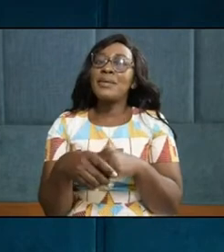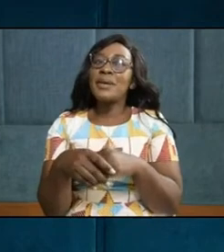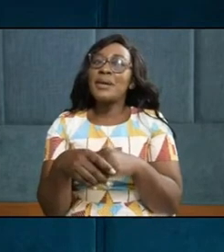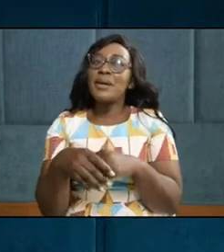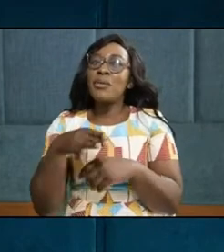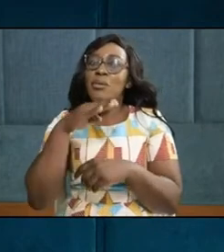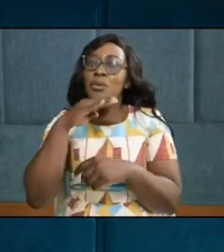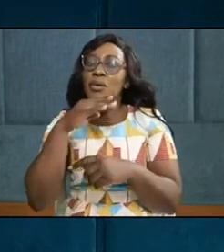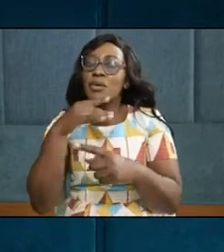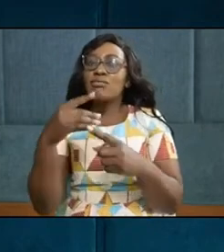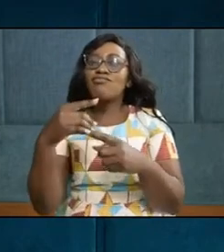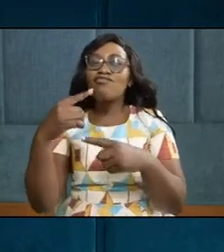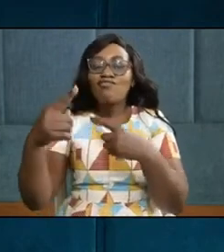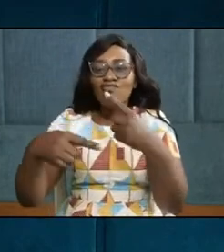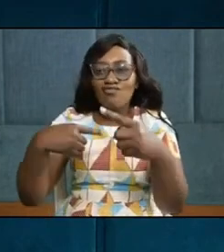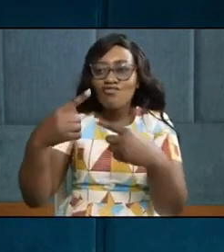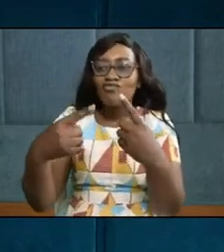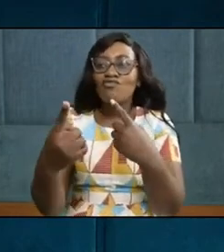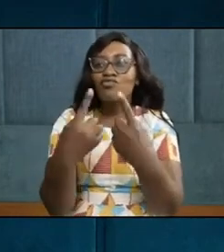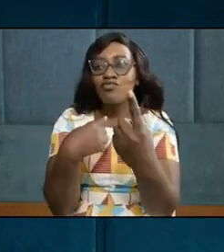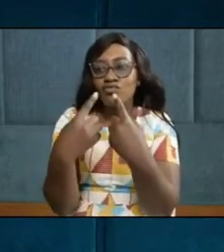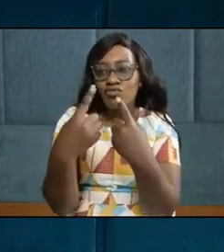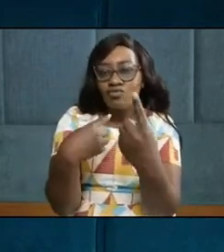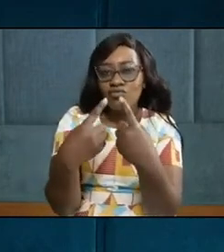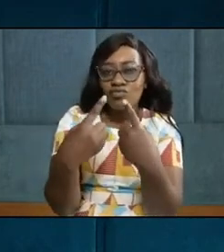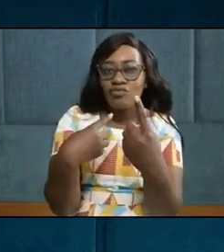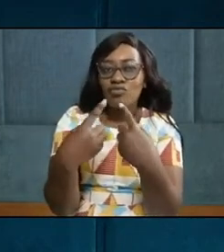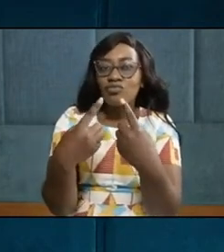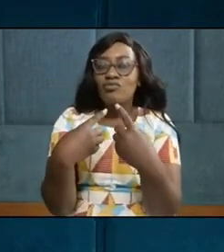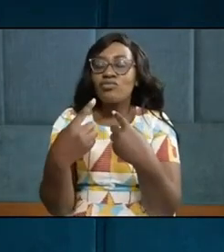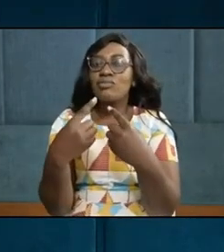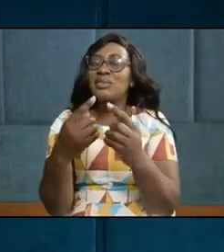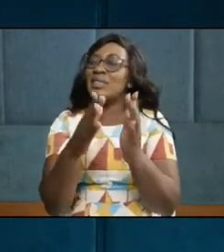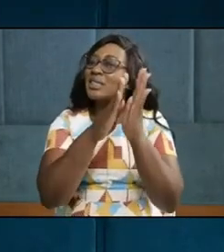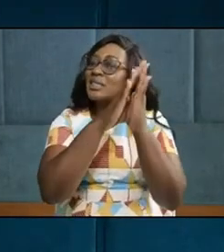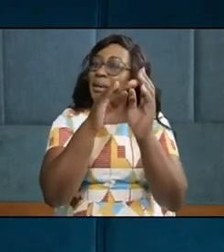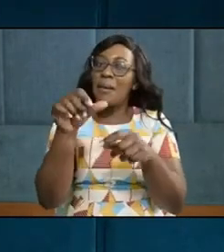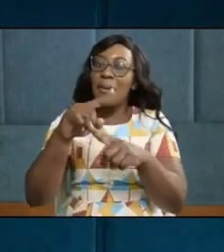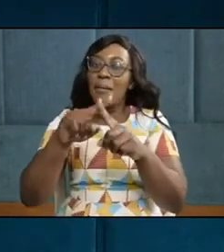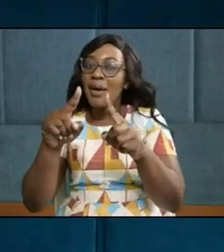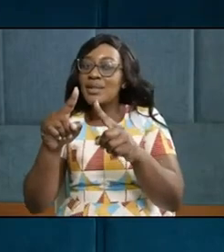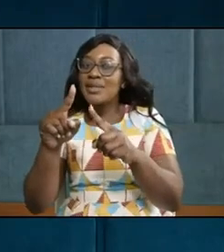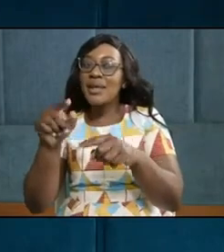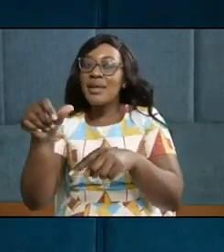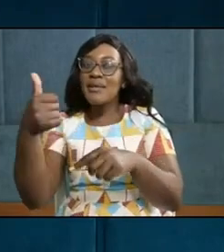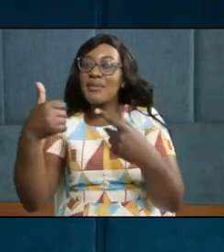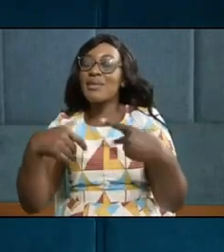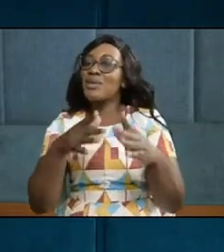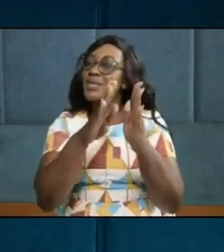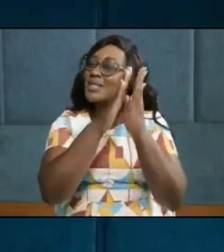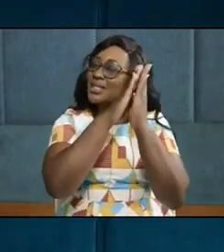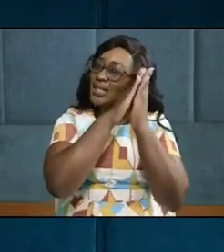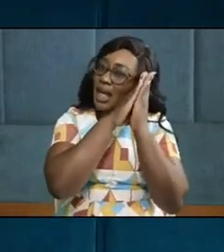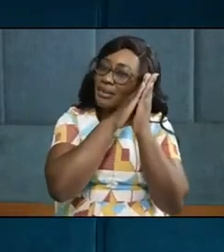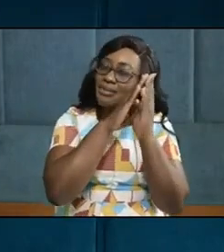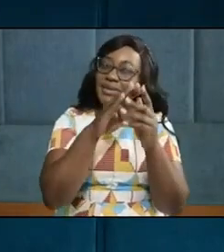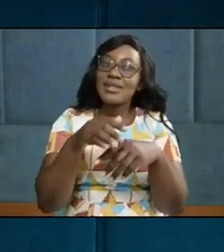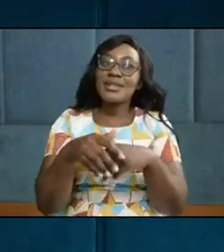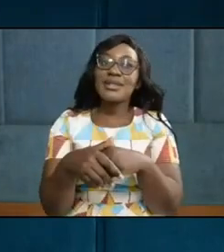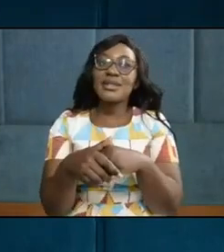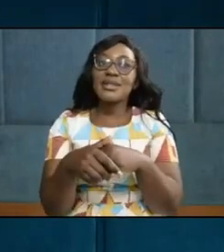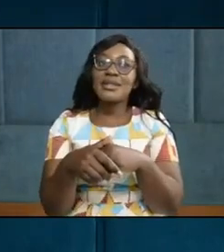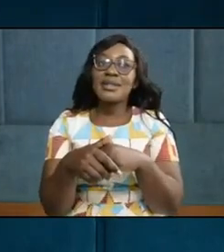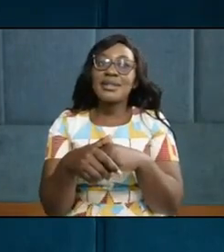talking, Eutychus sank into a deep sleep, and he fell down from the window